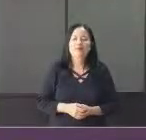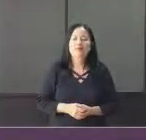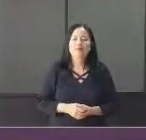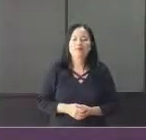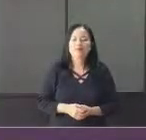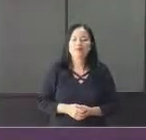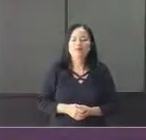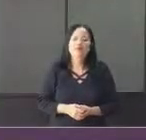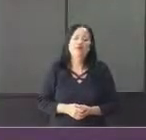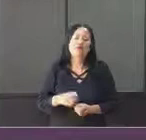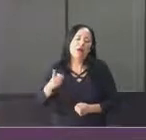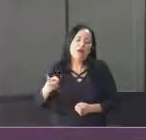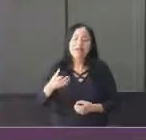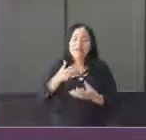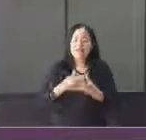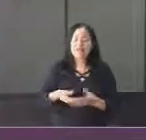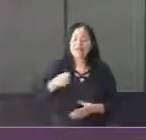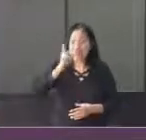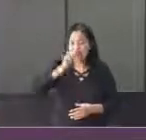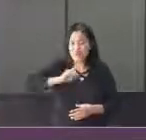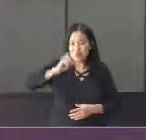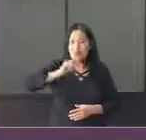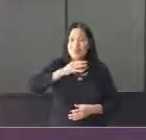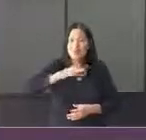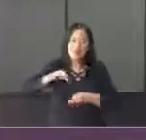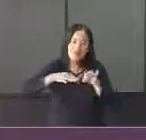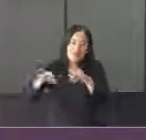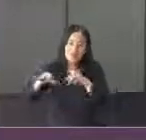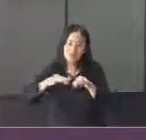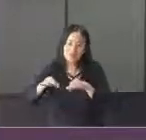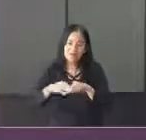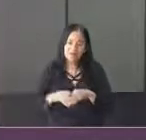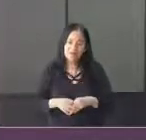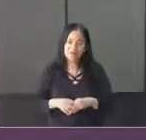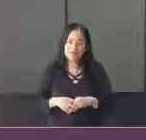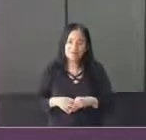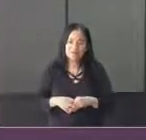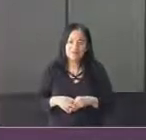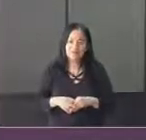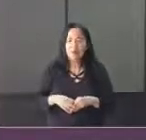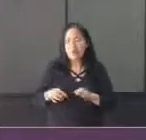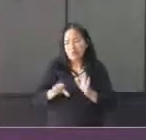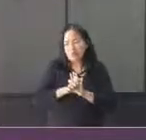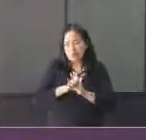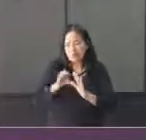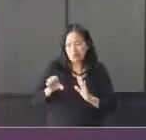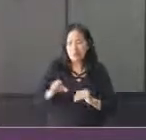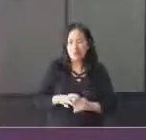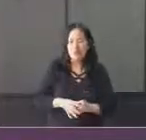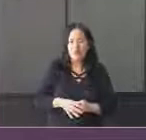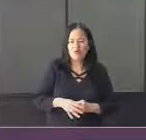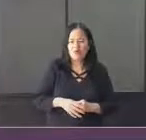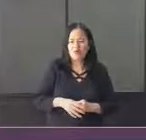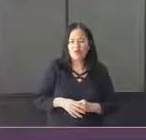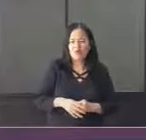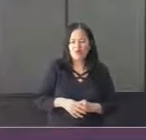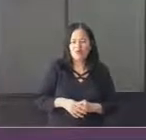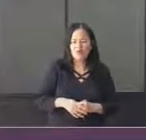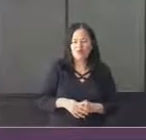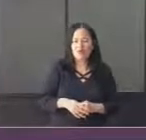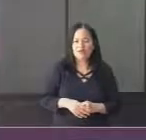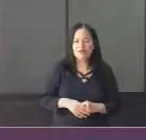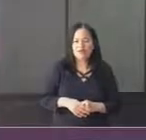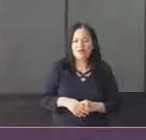concentrated on the economic emancipation of women, in spite of the fact